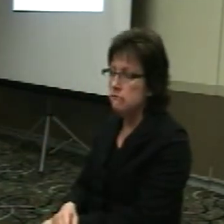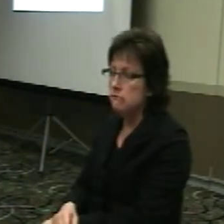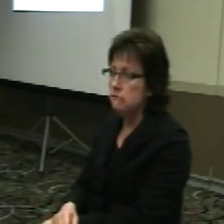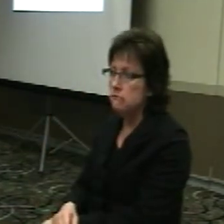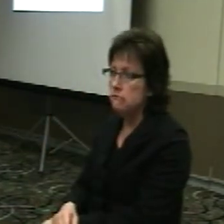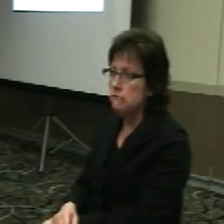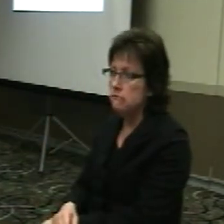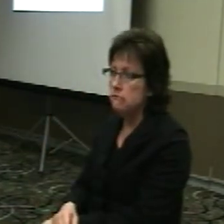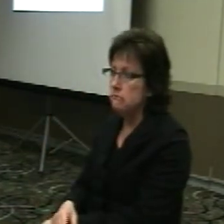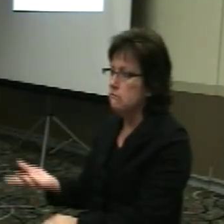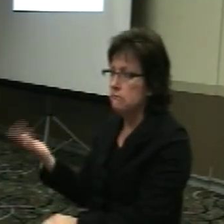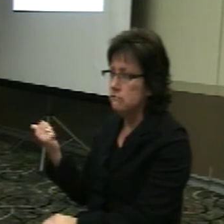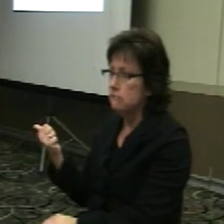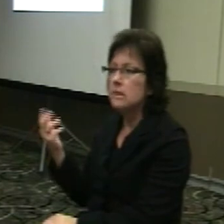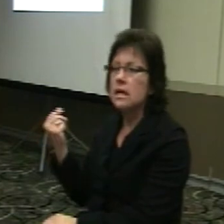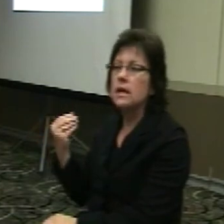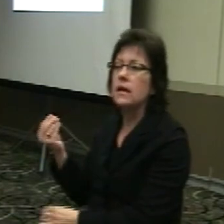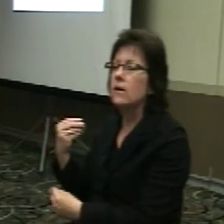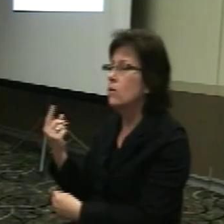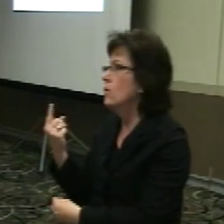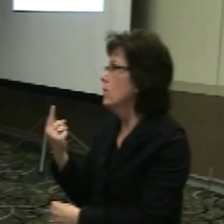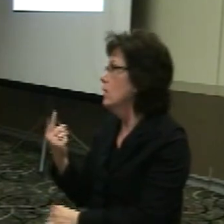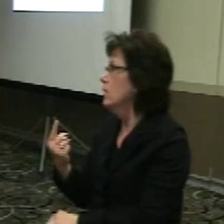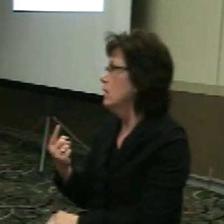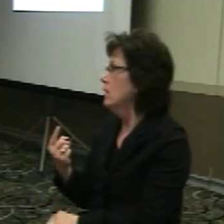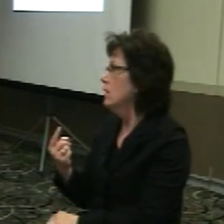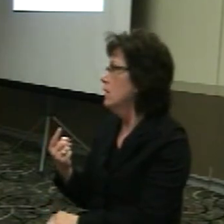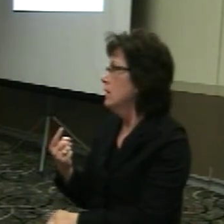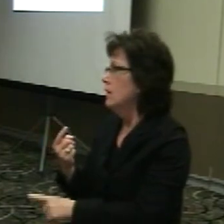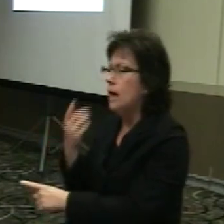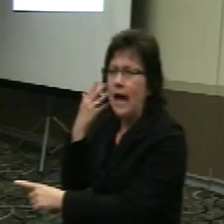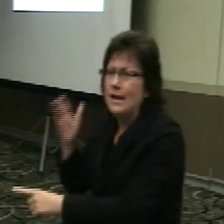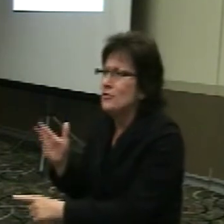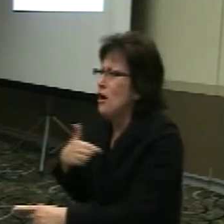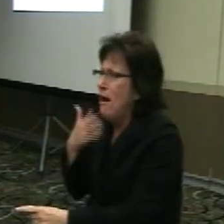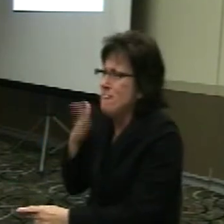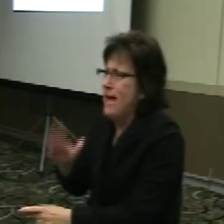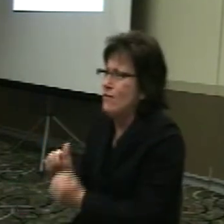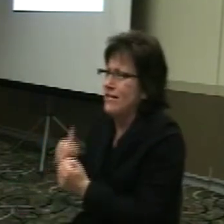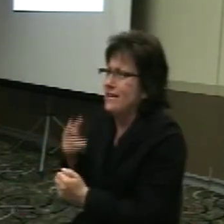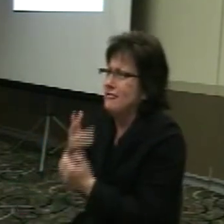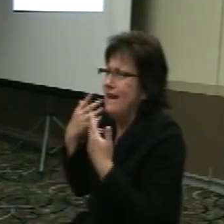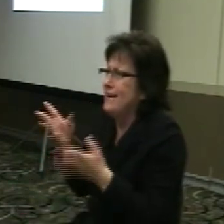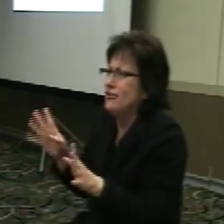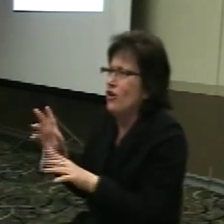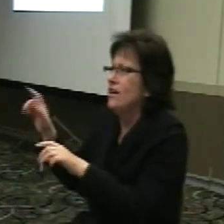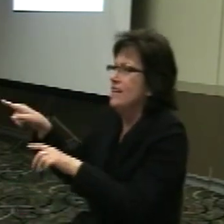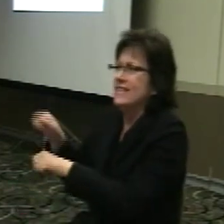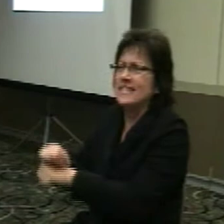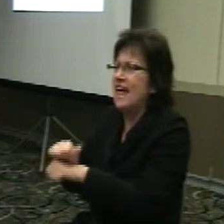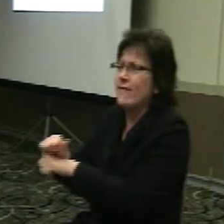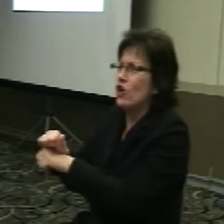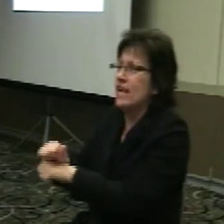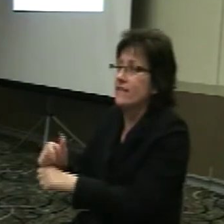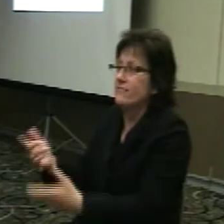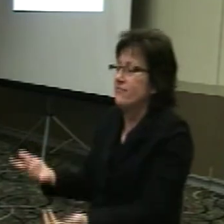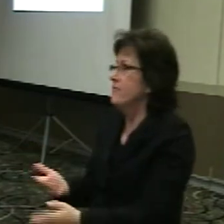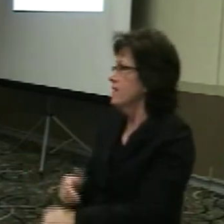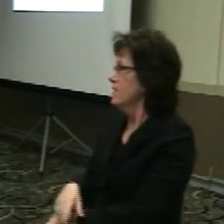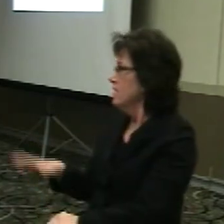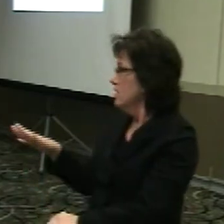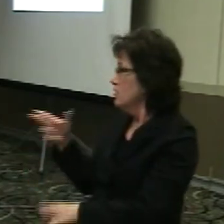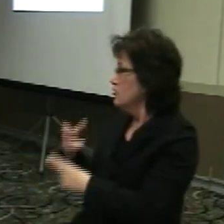One cause for the start of the Civil War, Faye. Now you totally put me on the spot, and I'm really bad at it. Slavery. Is